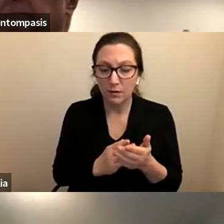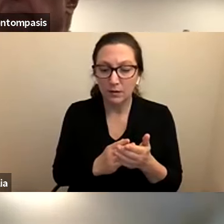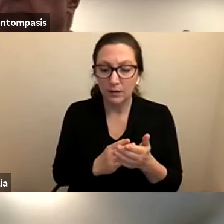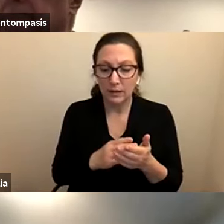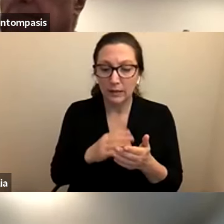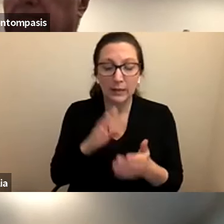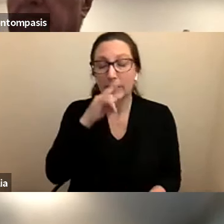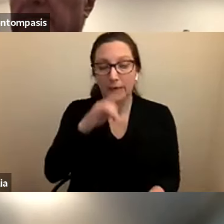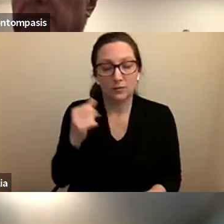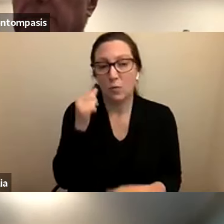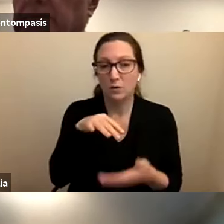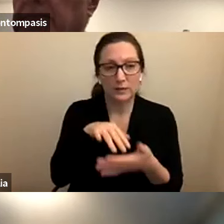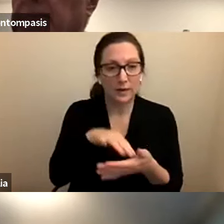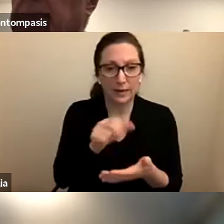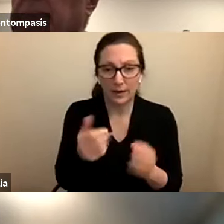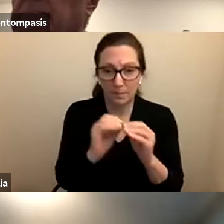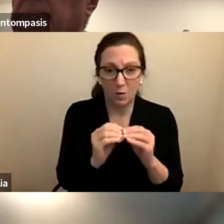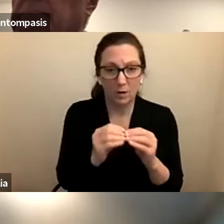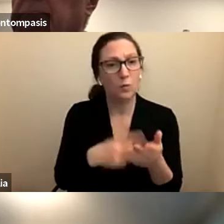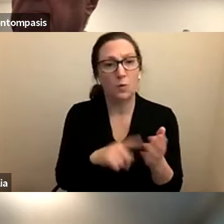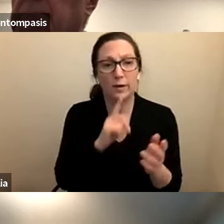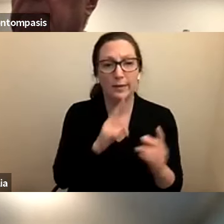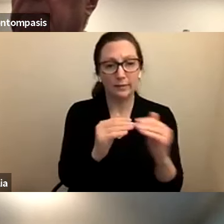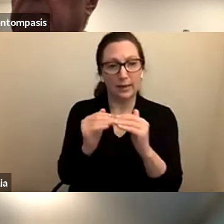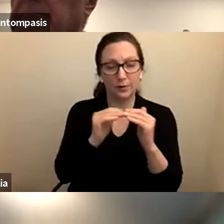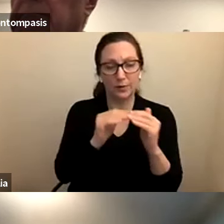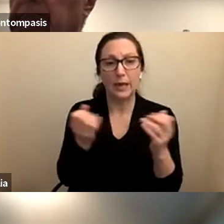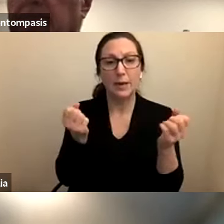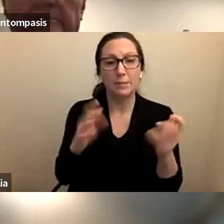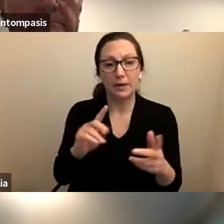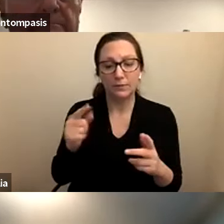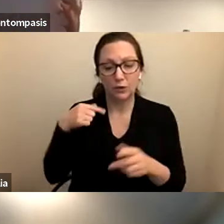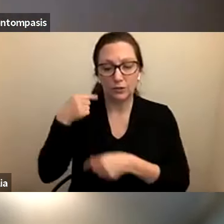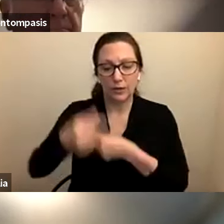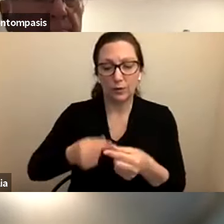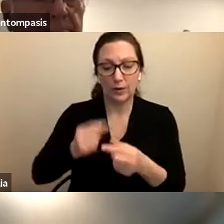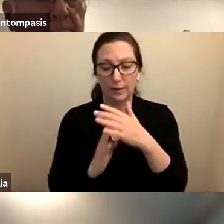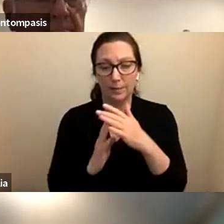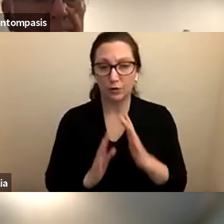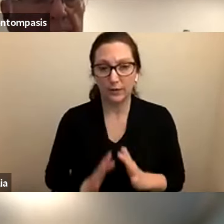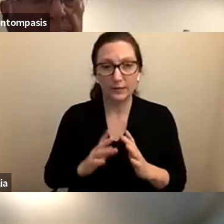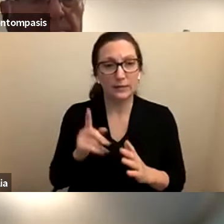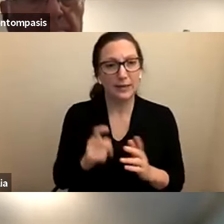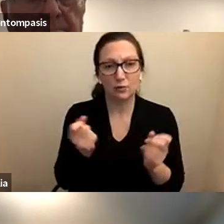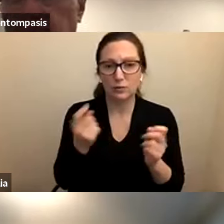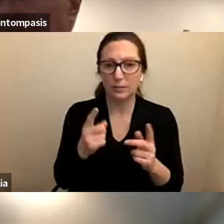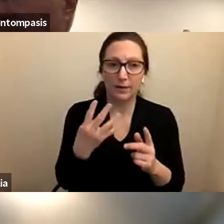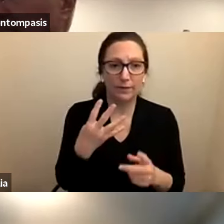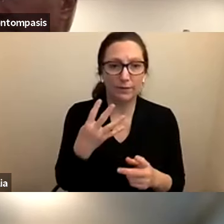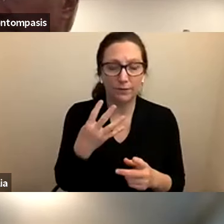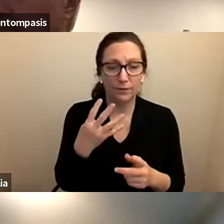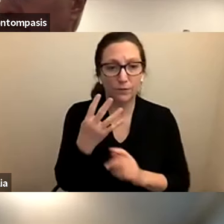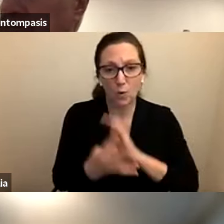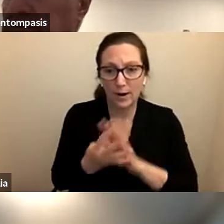anymore? What's equity? Many first-generation immigrants like me need to spend 4 or 5 hours to prepare these 2 minutes